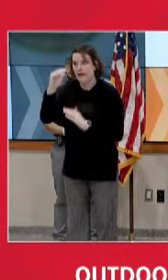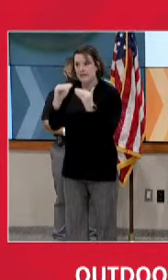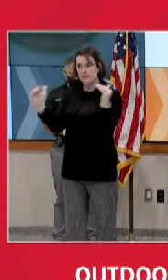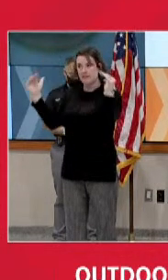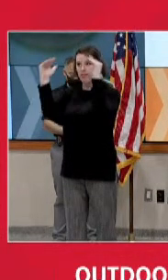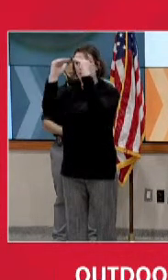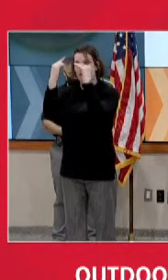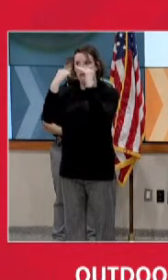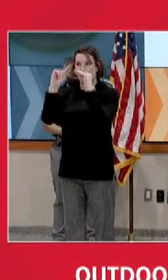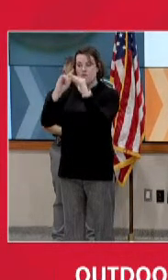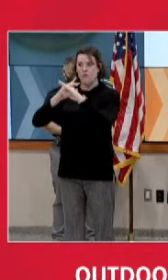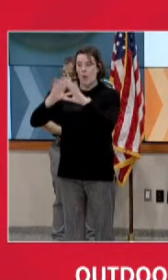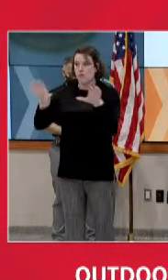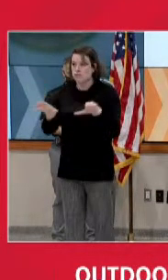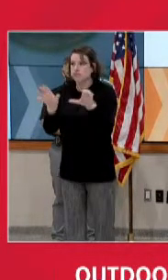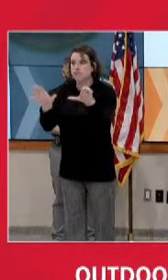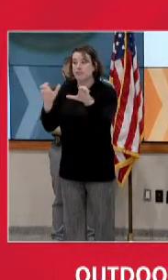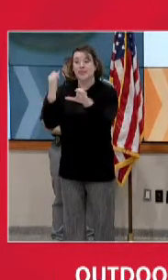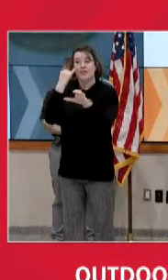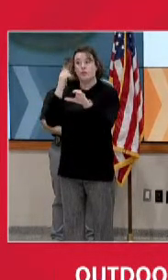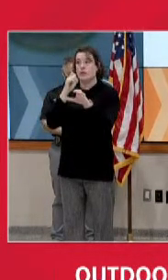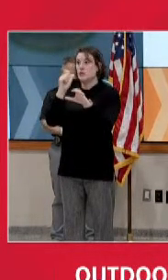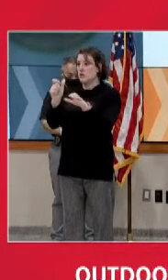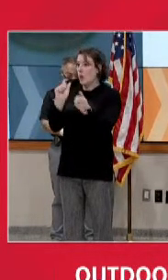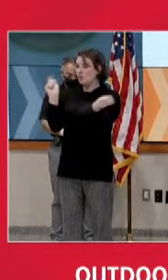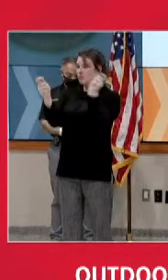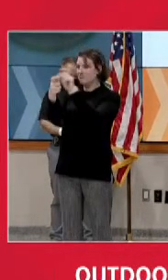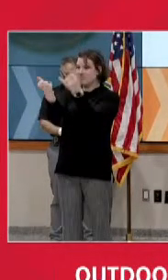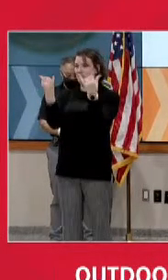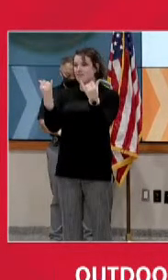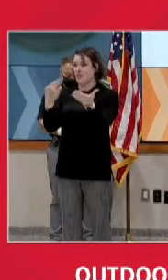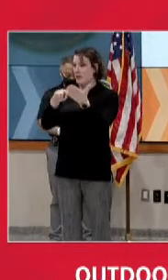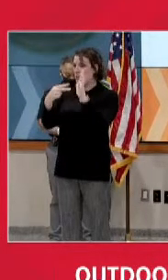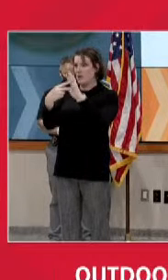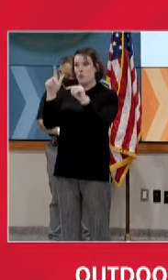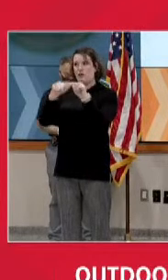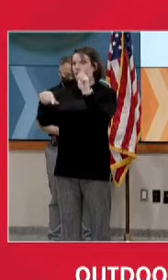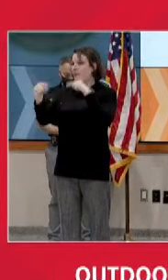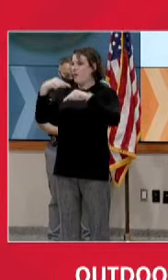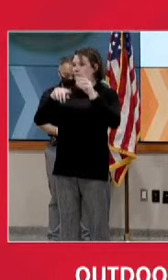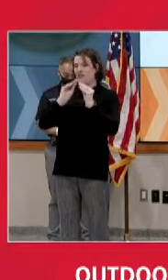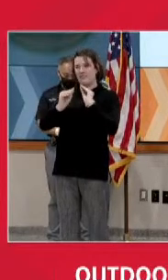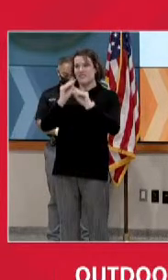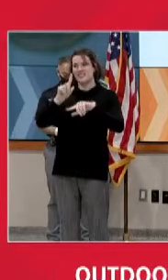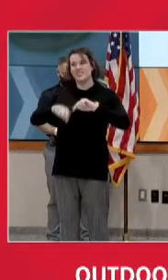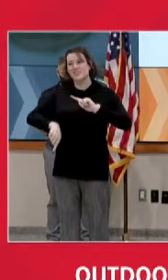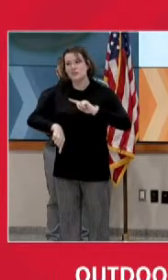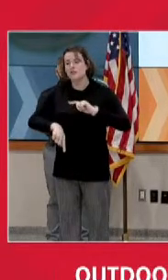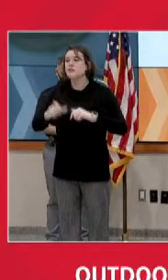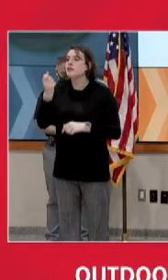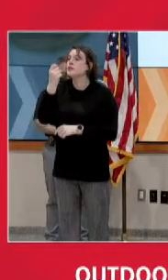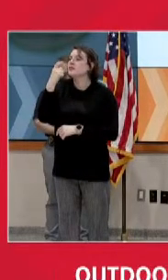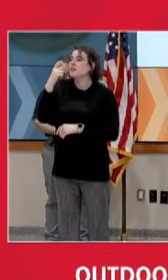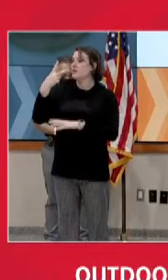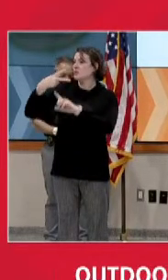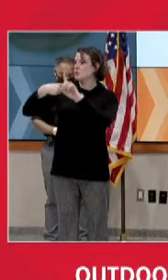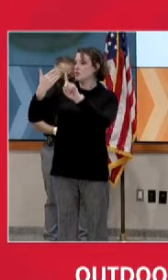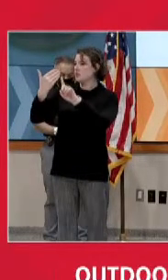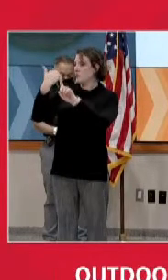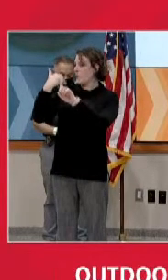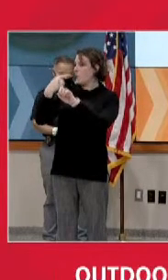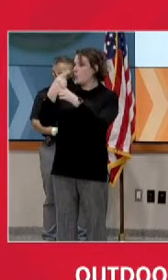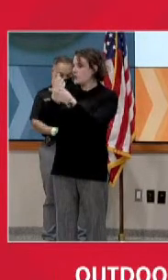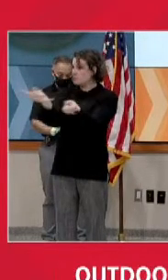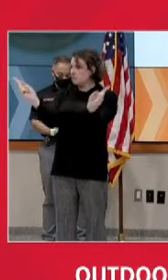act now, we will be at the point of no return. And we need folks to do what they did 2 months ago when we issued